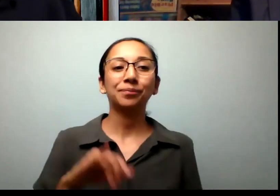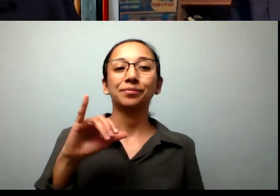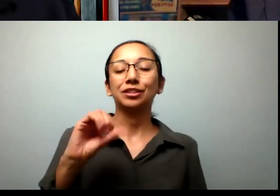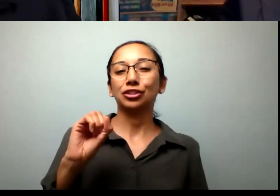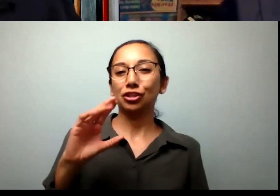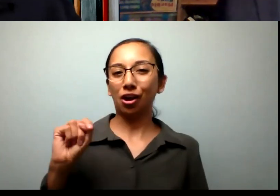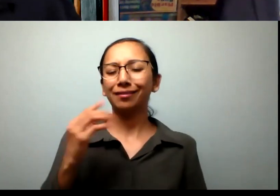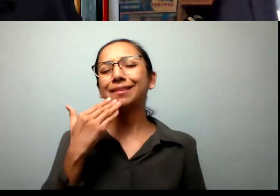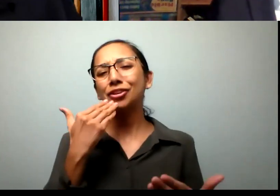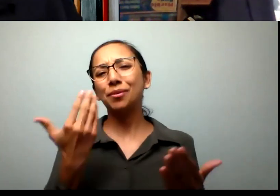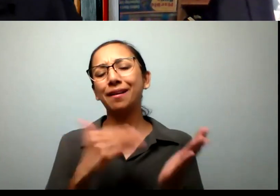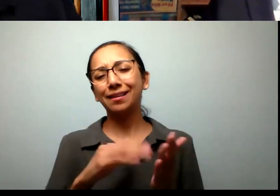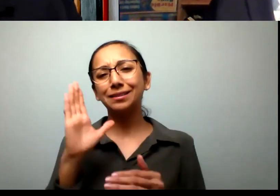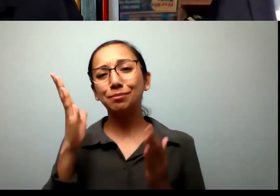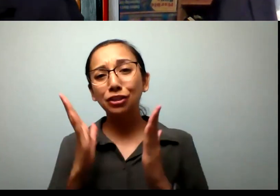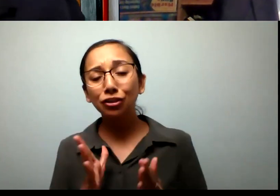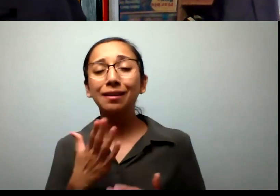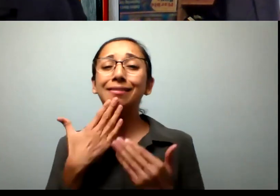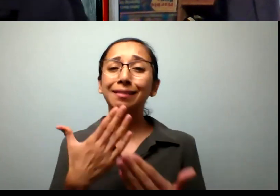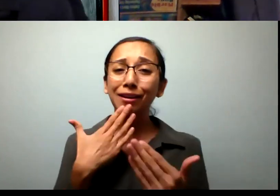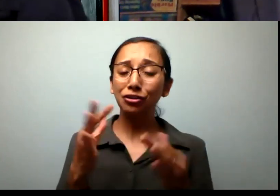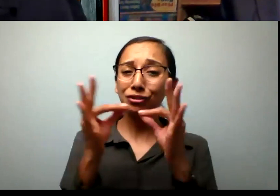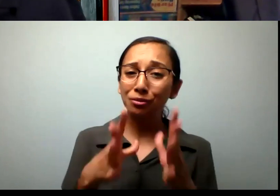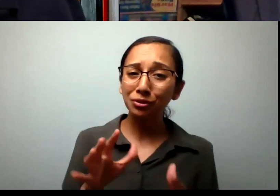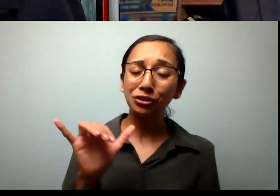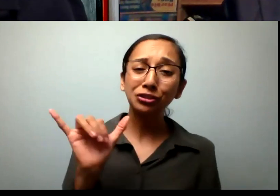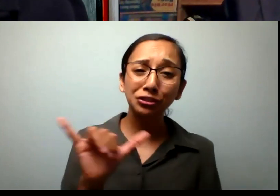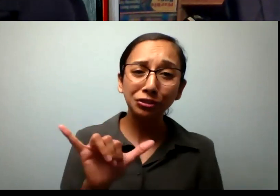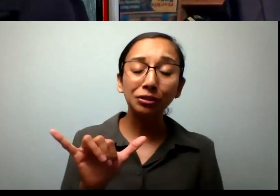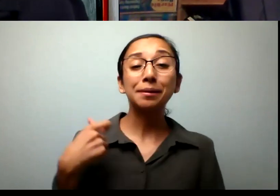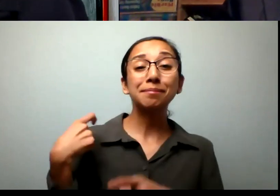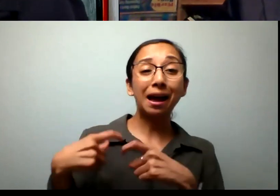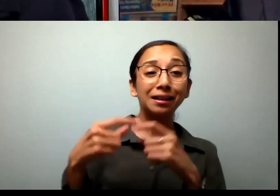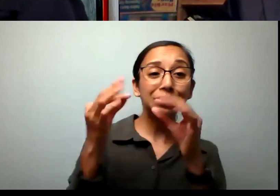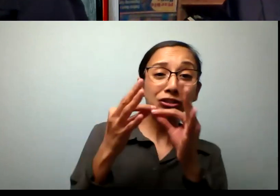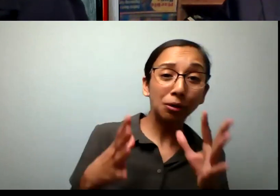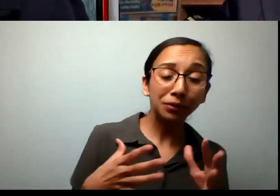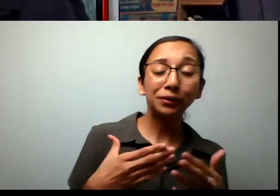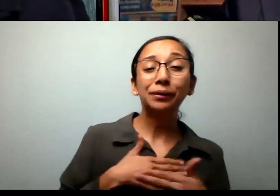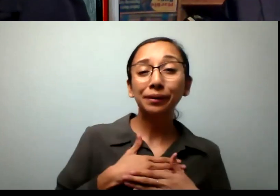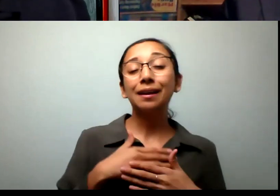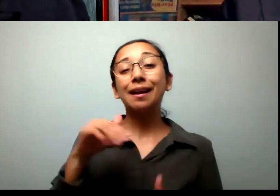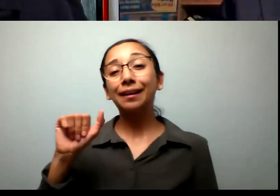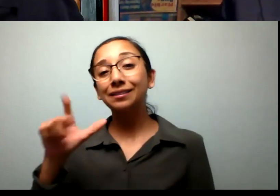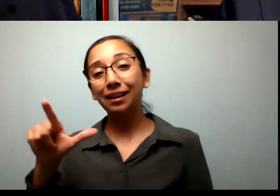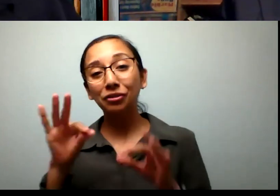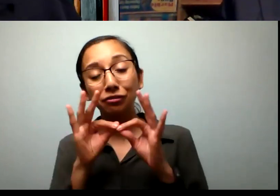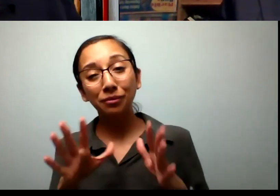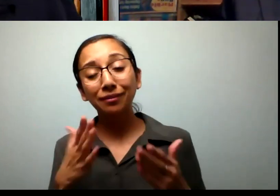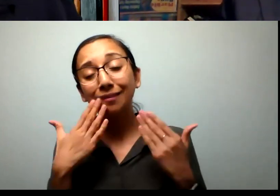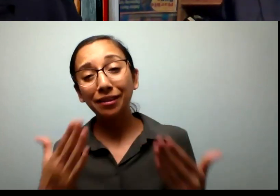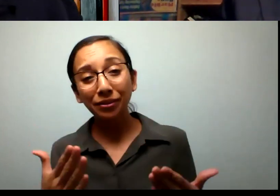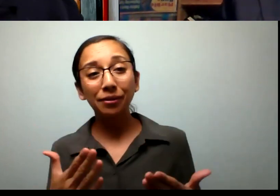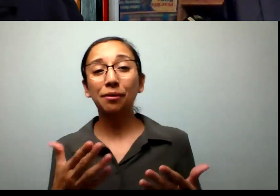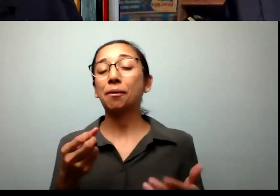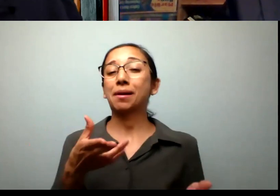our speakers, and man, oh man, thank you interpreters, Spanish interpreters, American Sign Language interpreters.